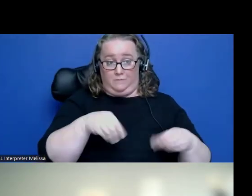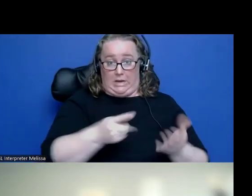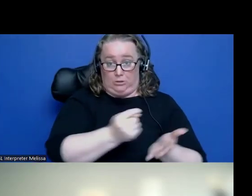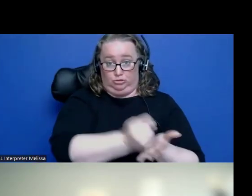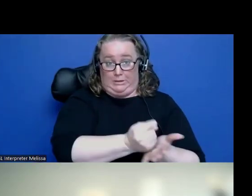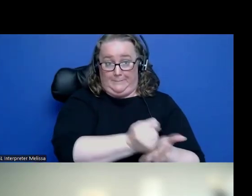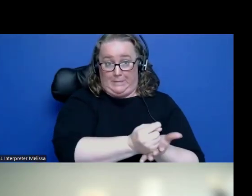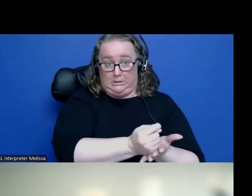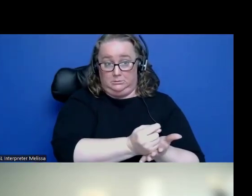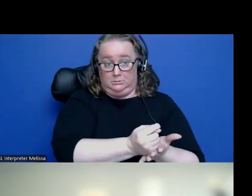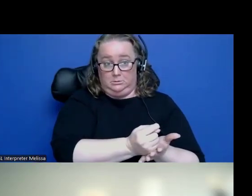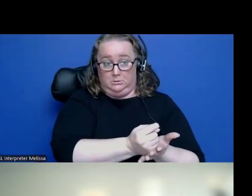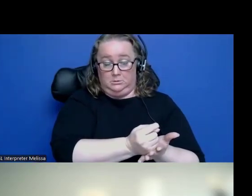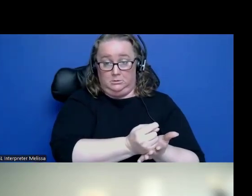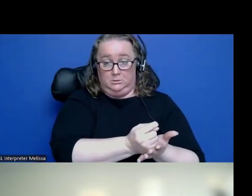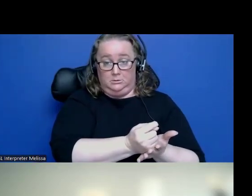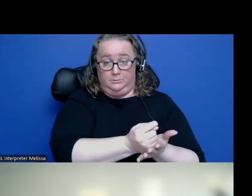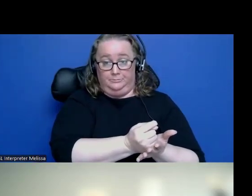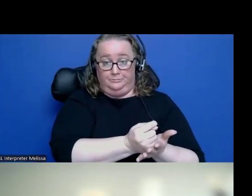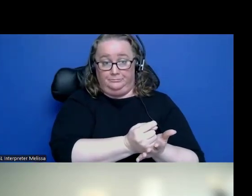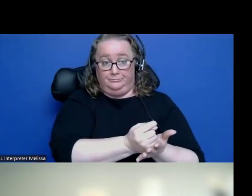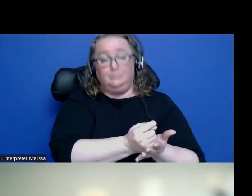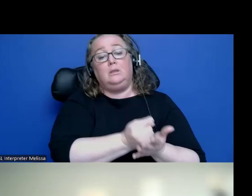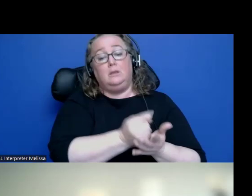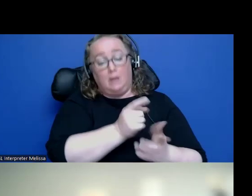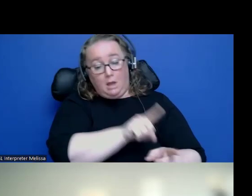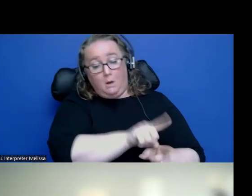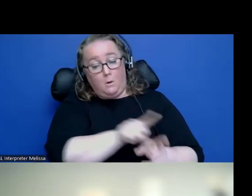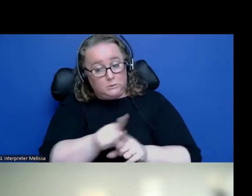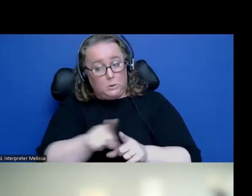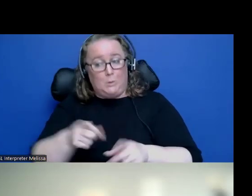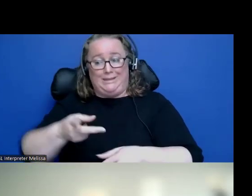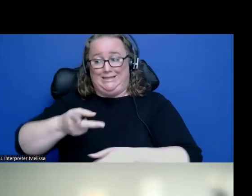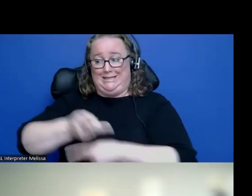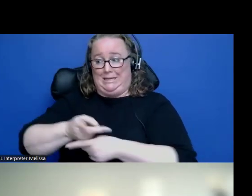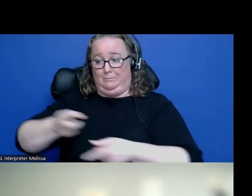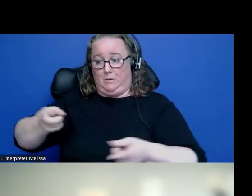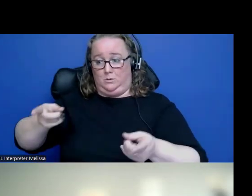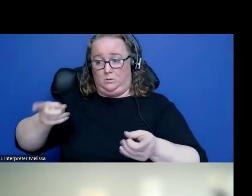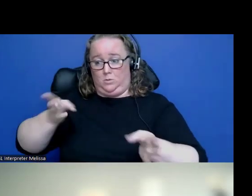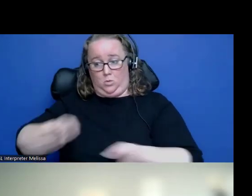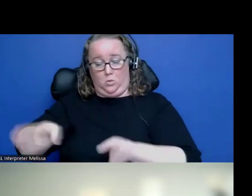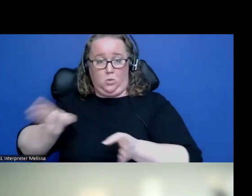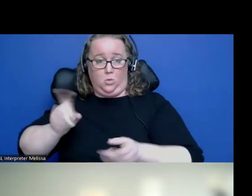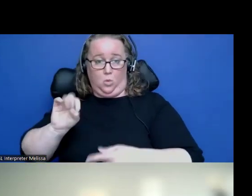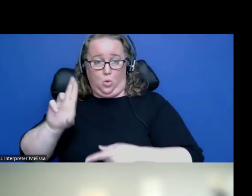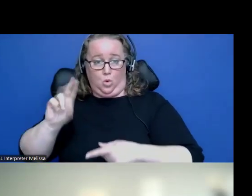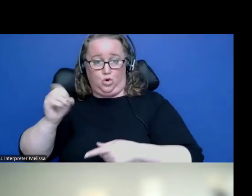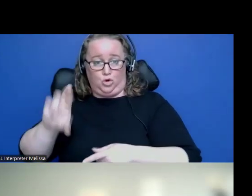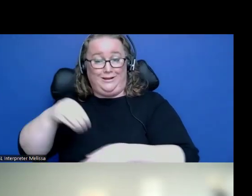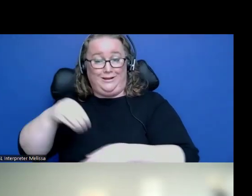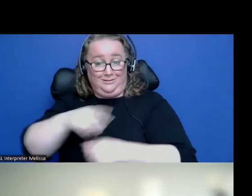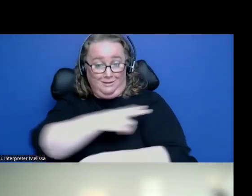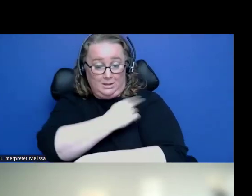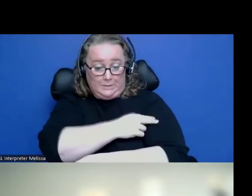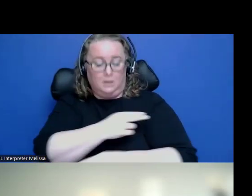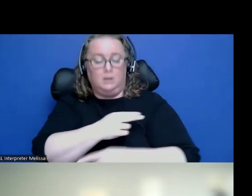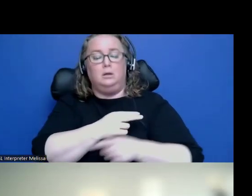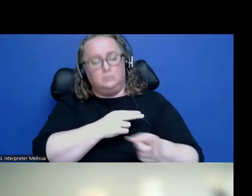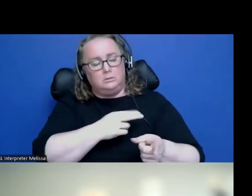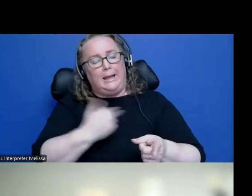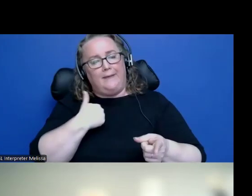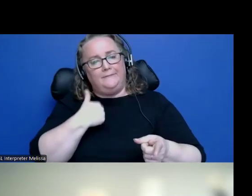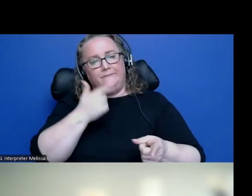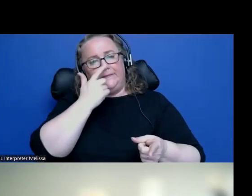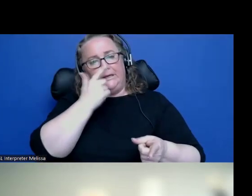and maintain, as well as maintain order in the hospital, according to the SJC, have interest in